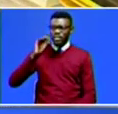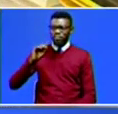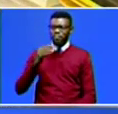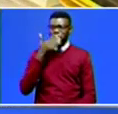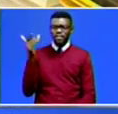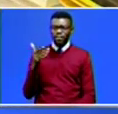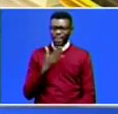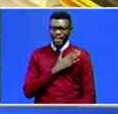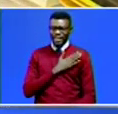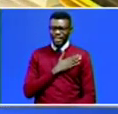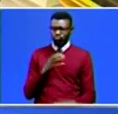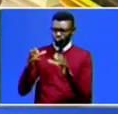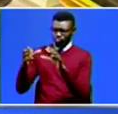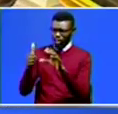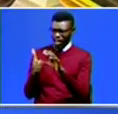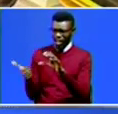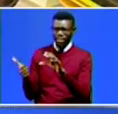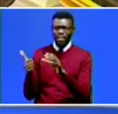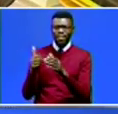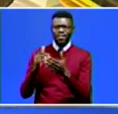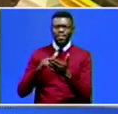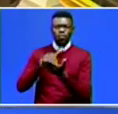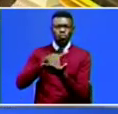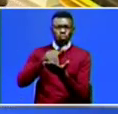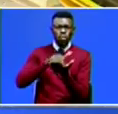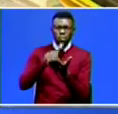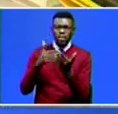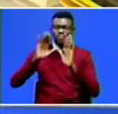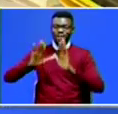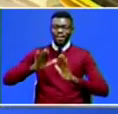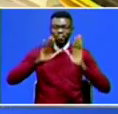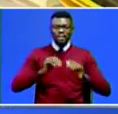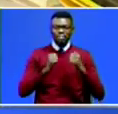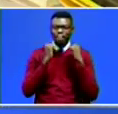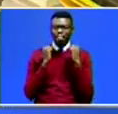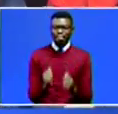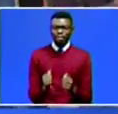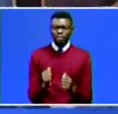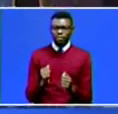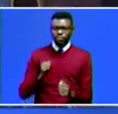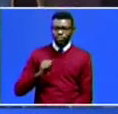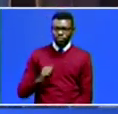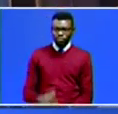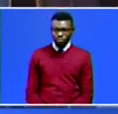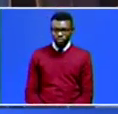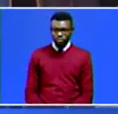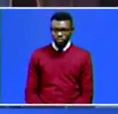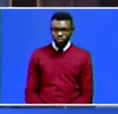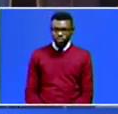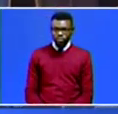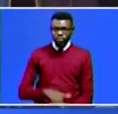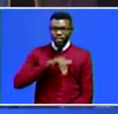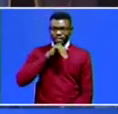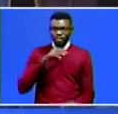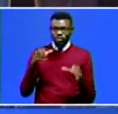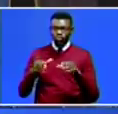weak political parties that cannot sell outside their probably their constituencies or their own counties. Sura mpya ya wandani wa Raila